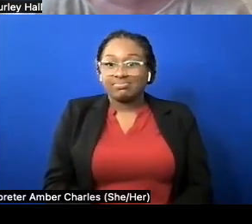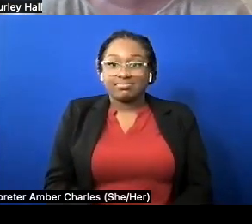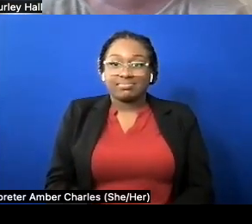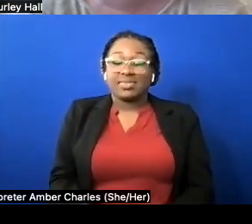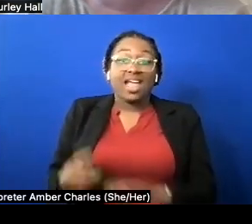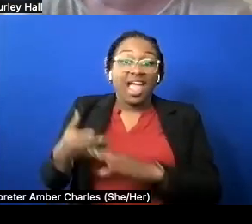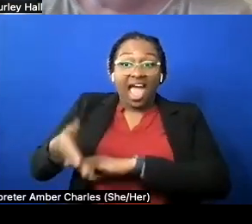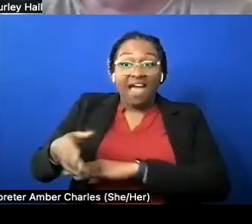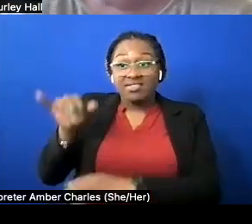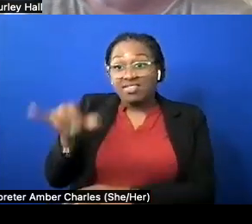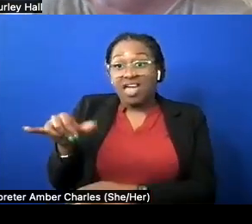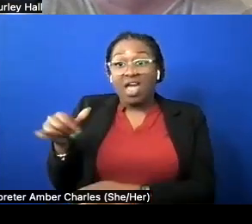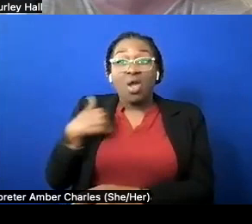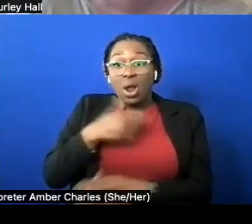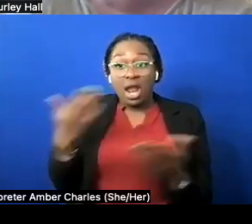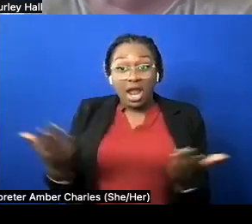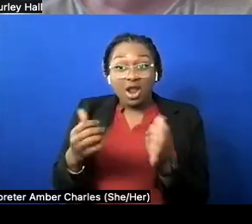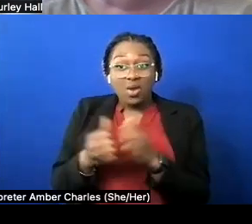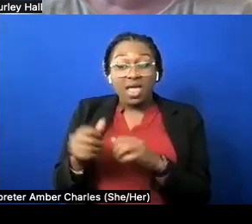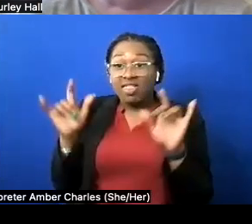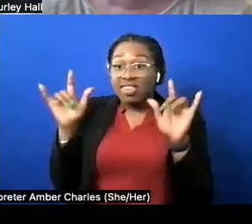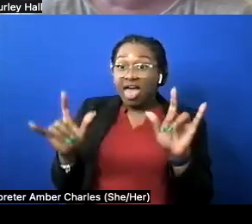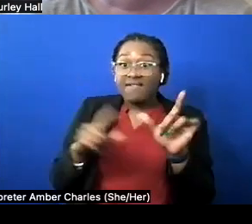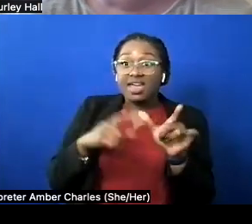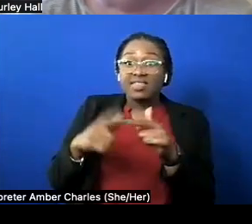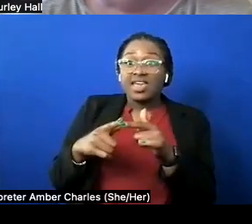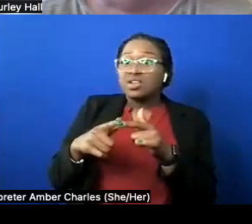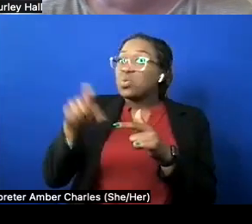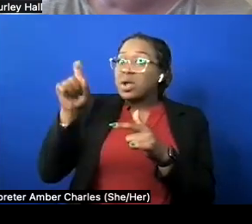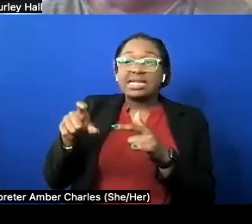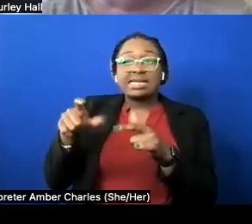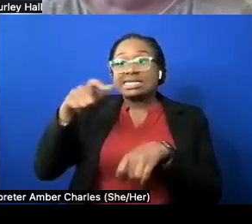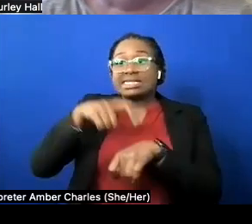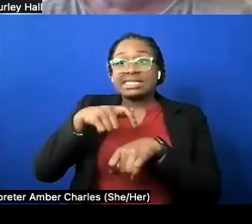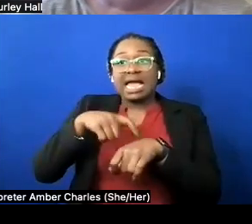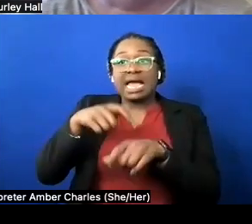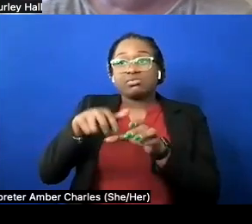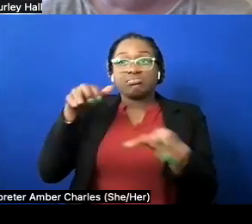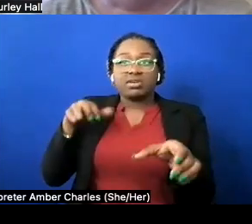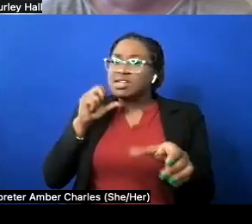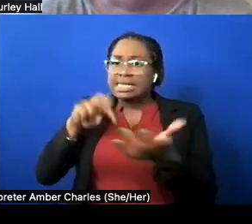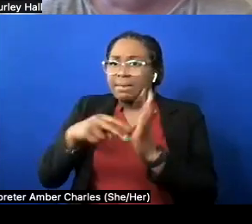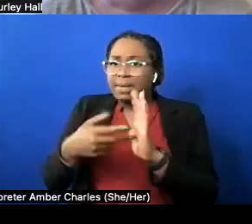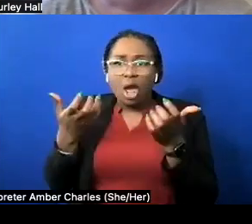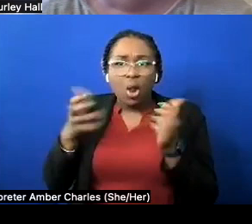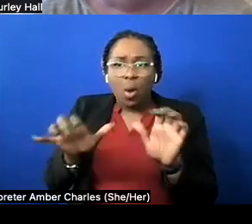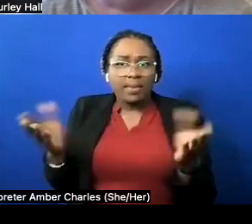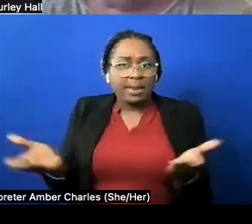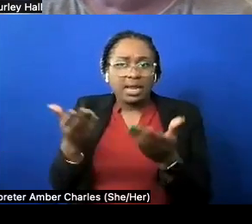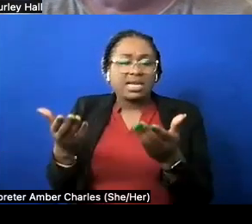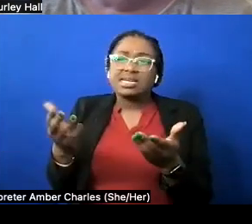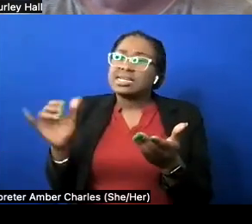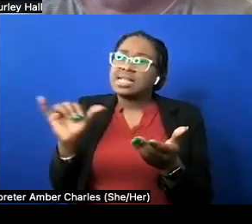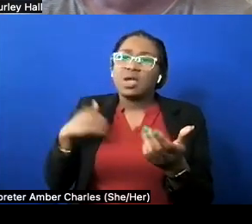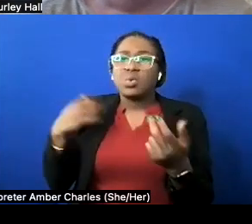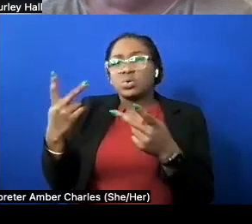after this, we're here with love. And after this, we're like, okay, we need recovery time. Doesn't mean we don't want to be here. It's just how we're sort of set up and